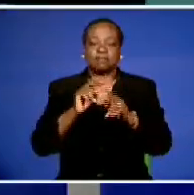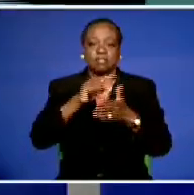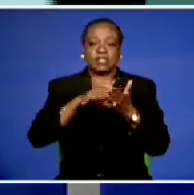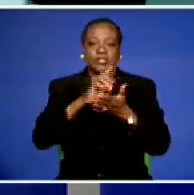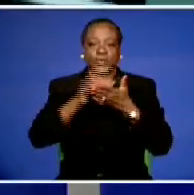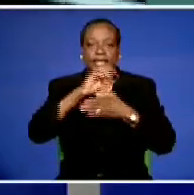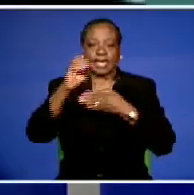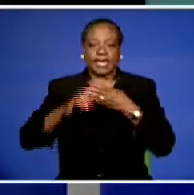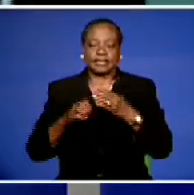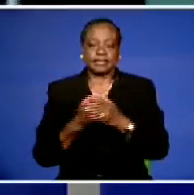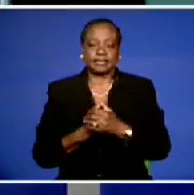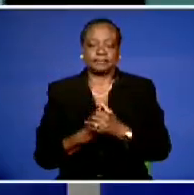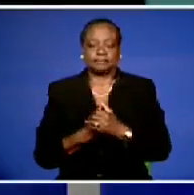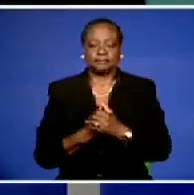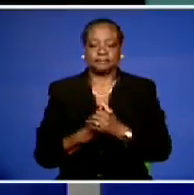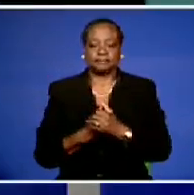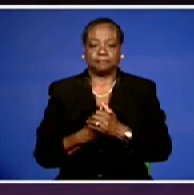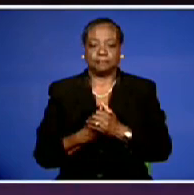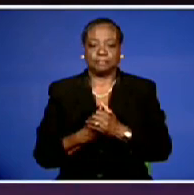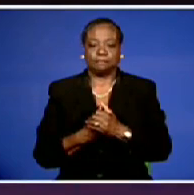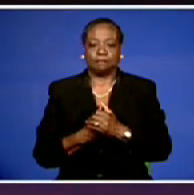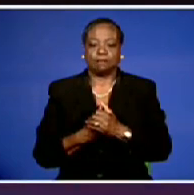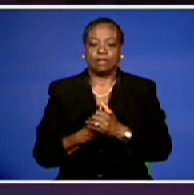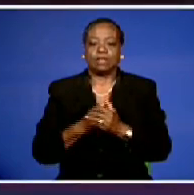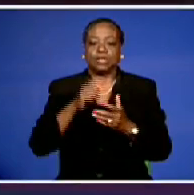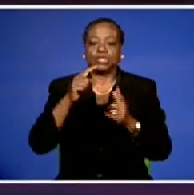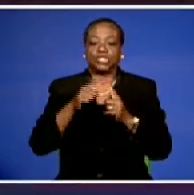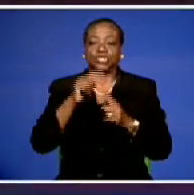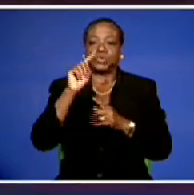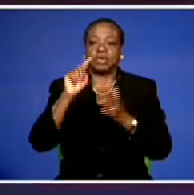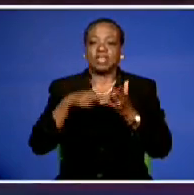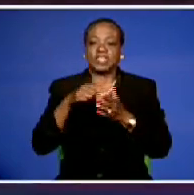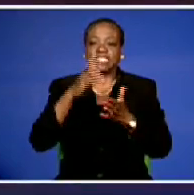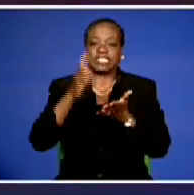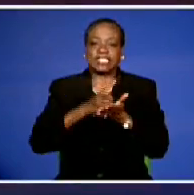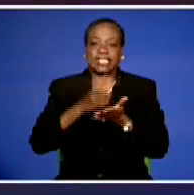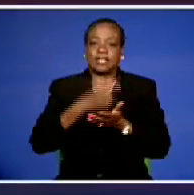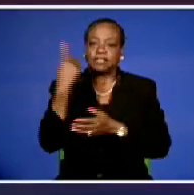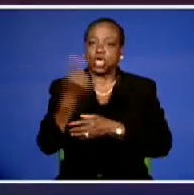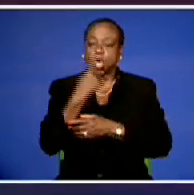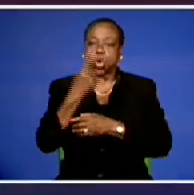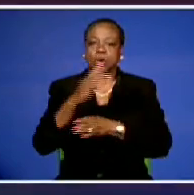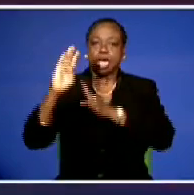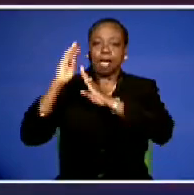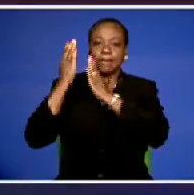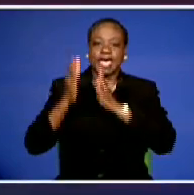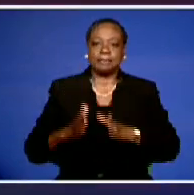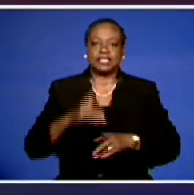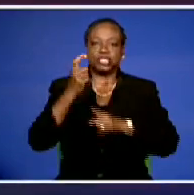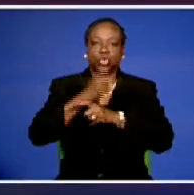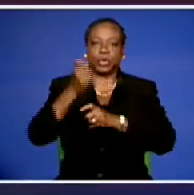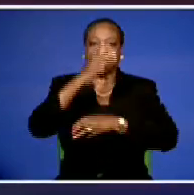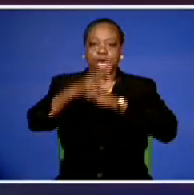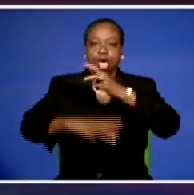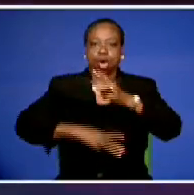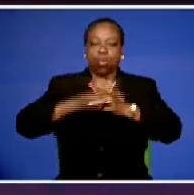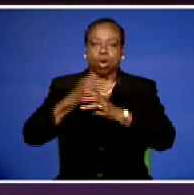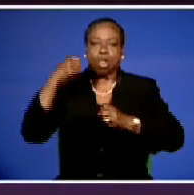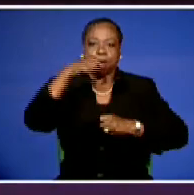Fisher. To this date, the only Bahamian ever to win a world boxing title, that was back